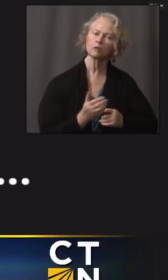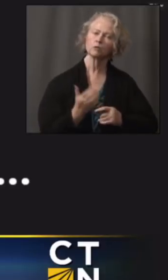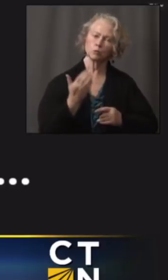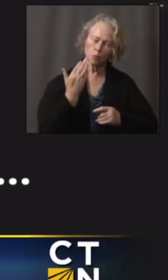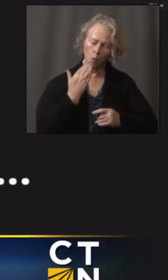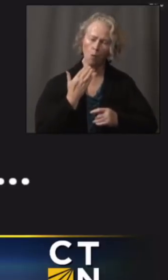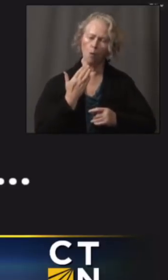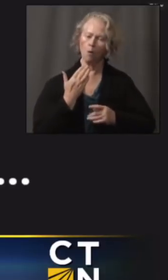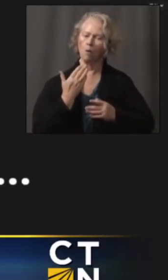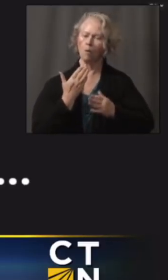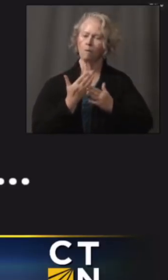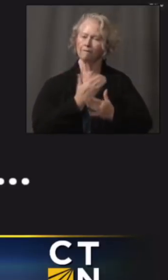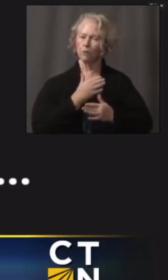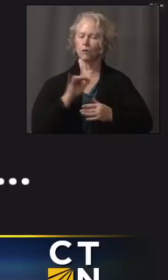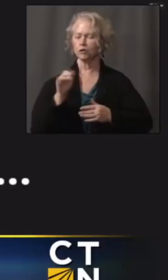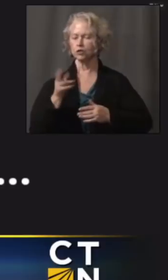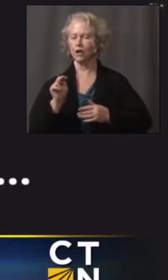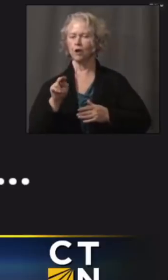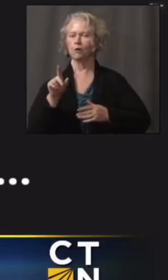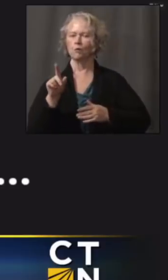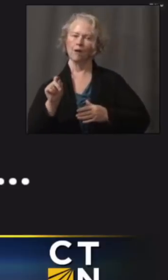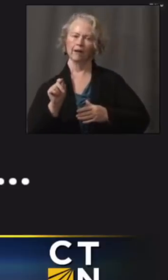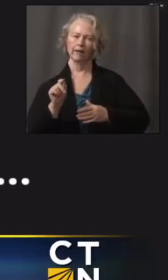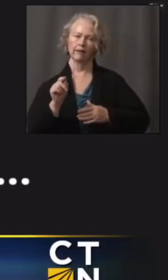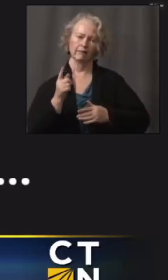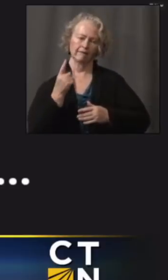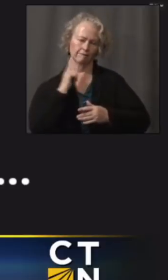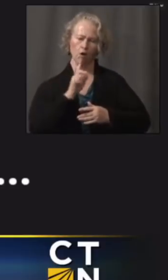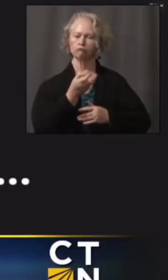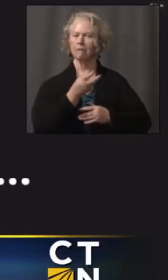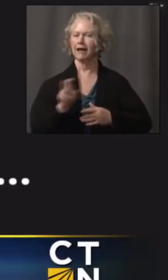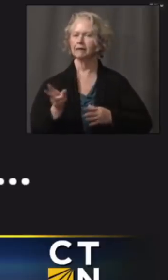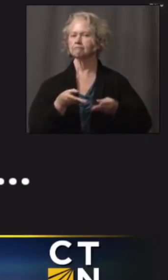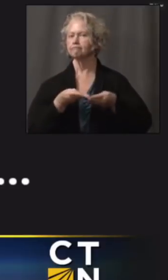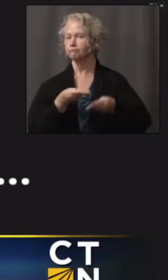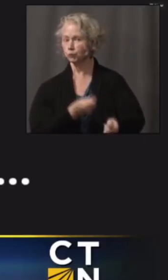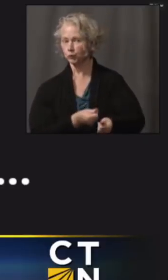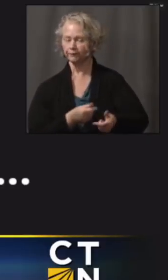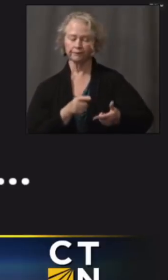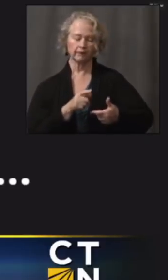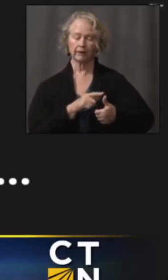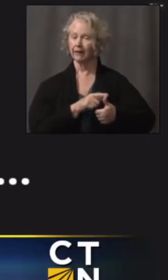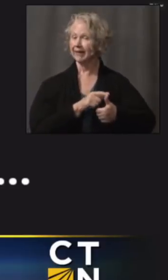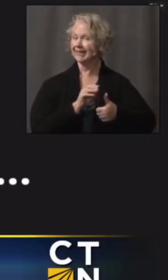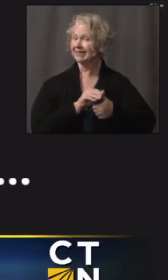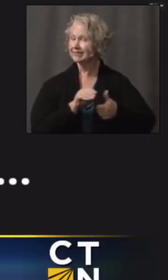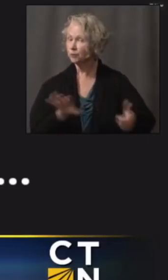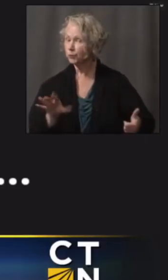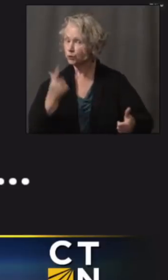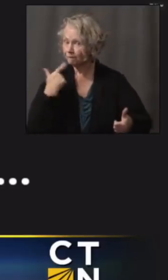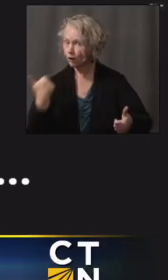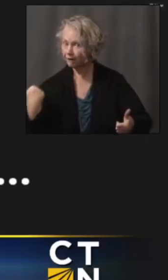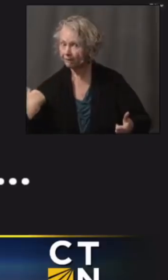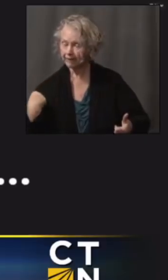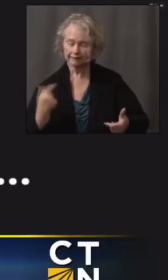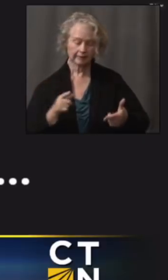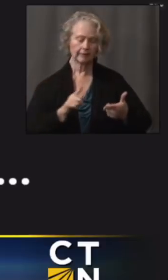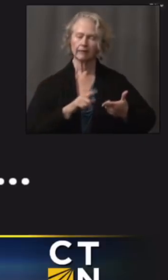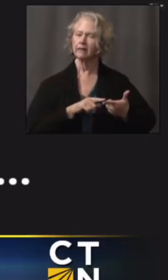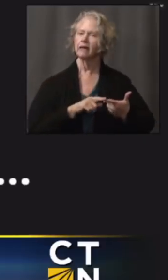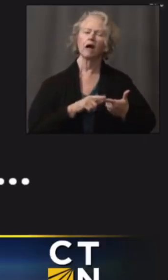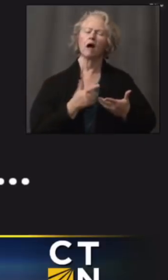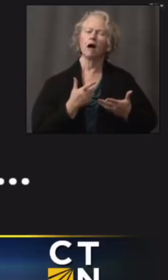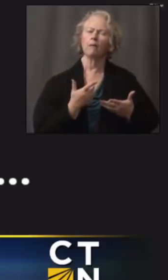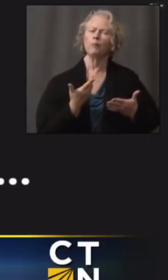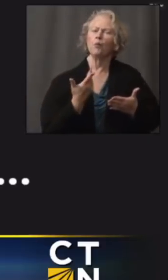is complete, before January 20th? Is it the distribution plan? What do you need to find out from this current